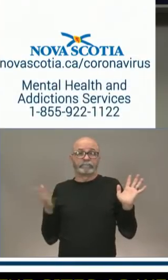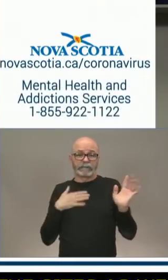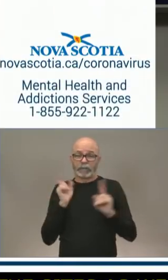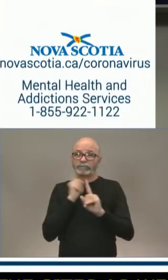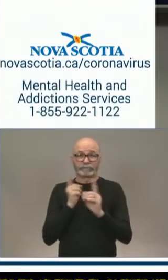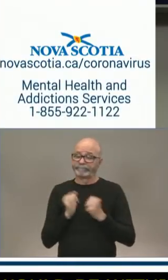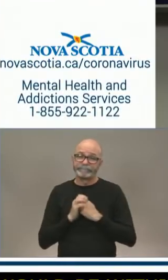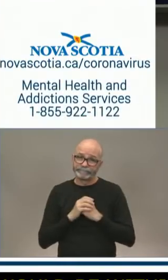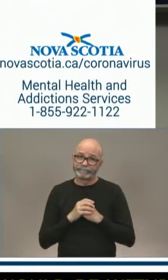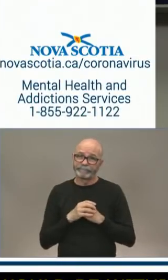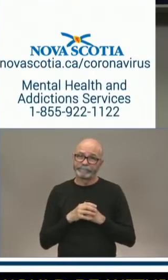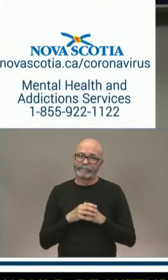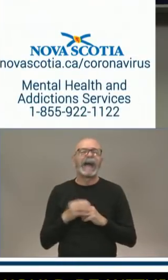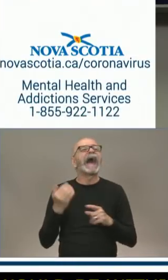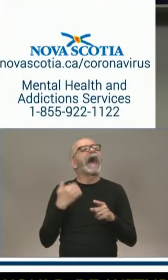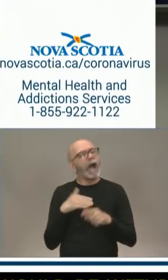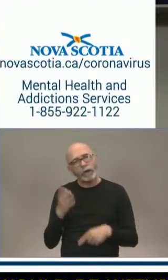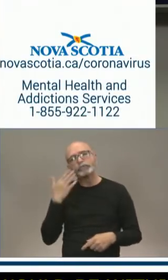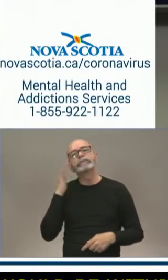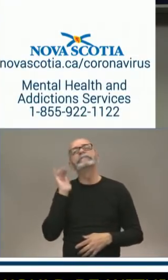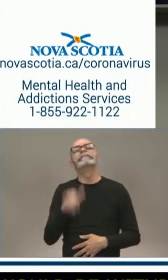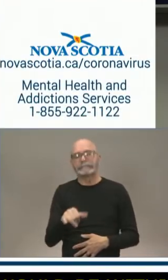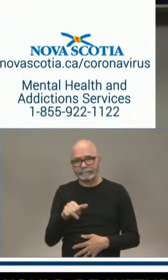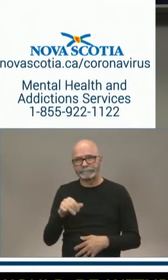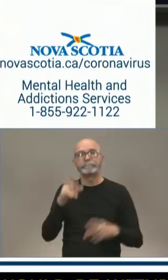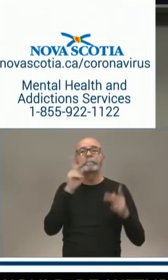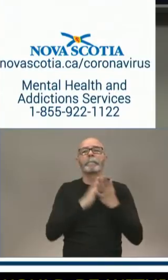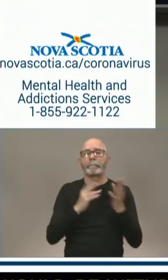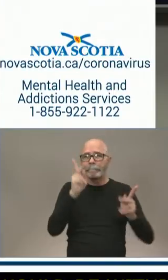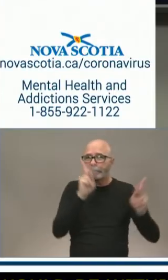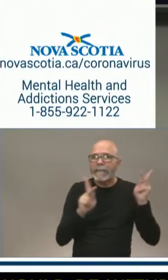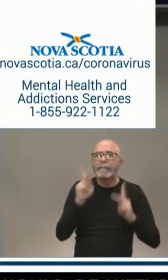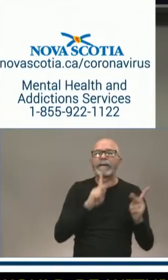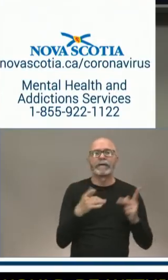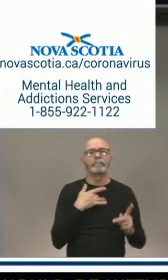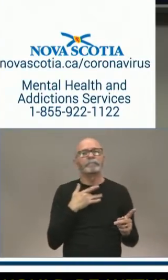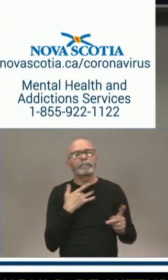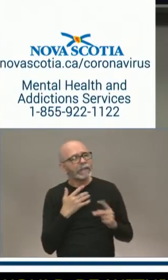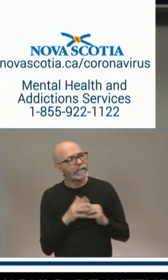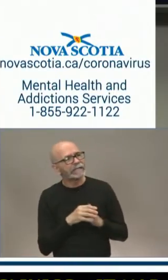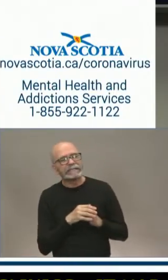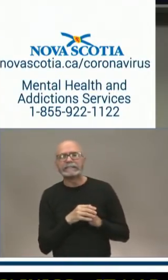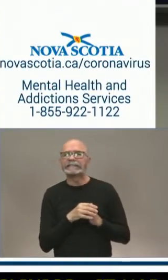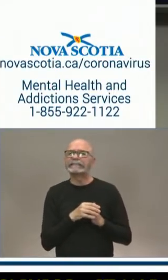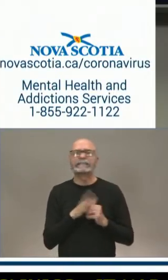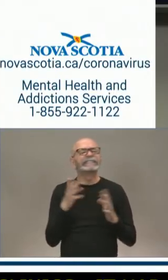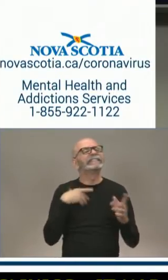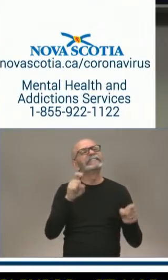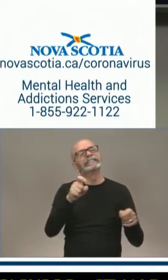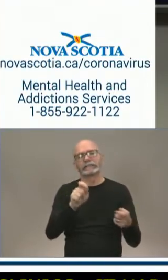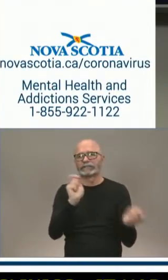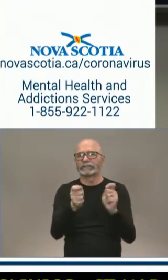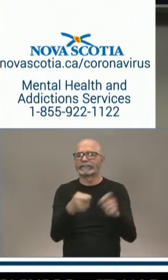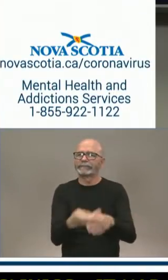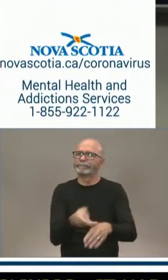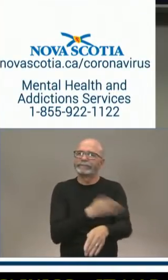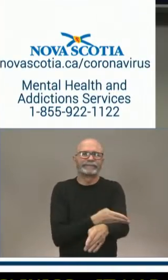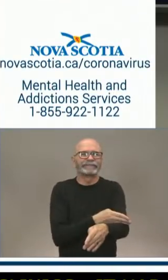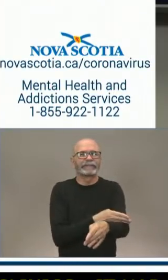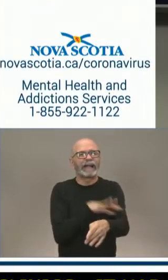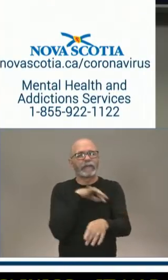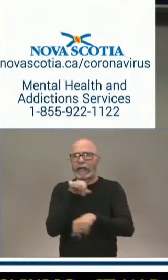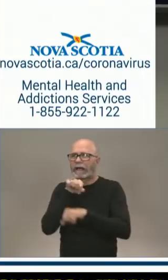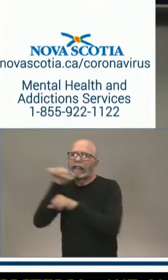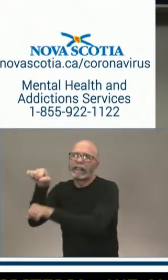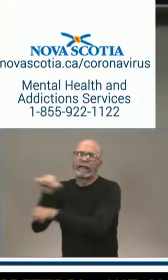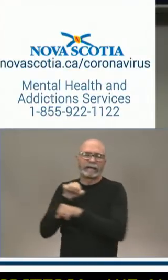we always knew that there were going to be parts of the population that we need to improve access. But again, I have to